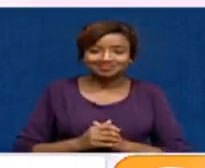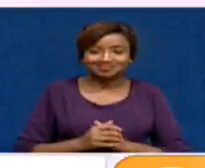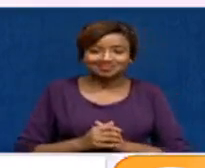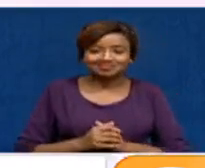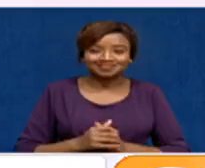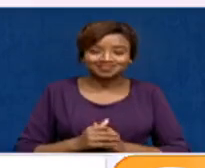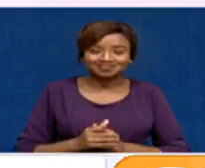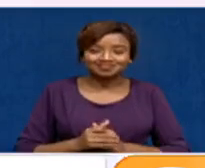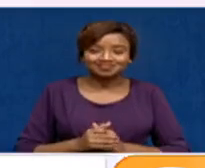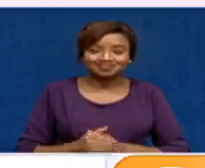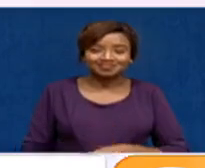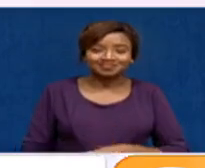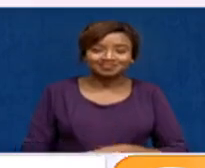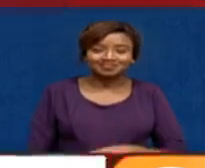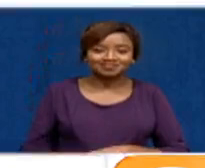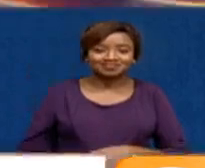and he filed this report.